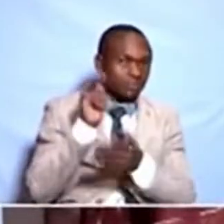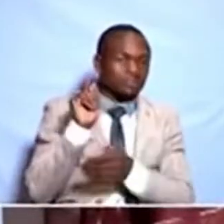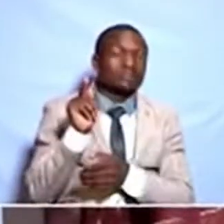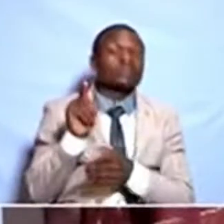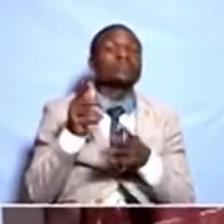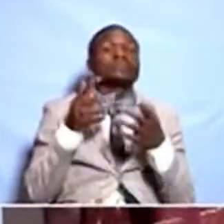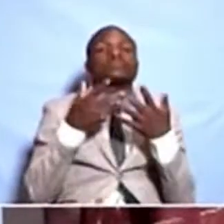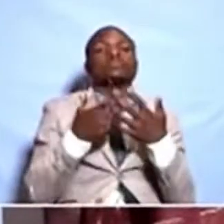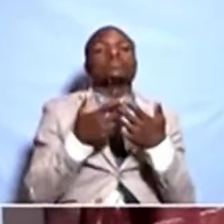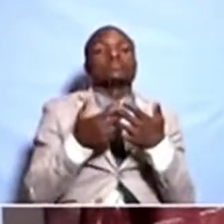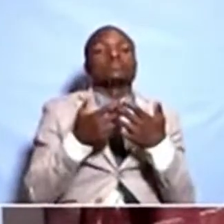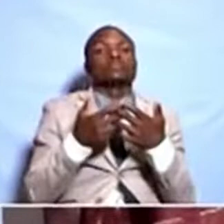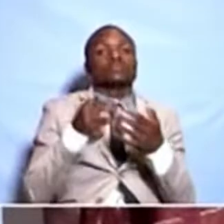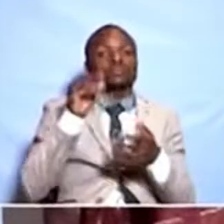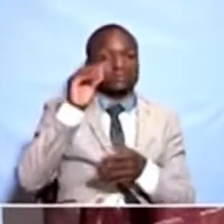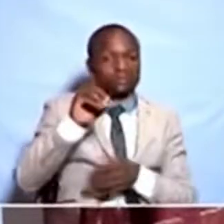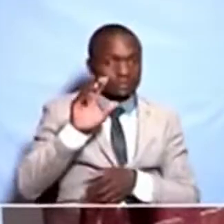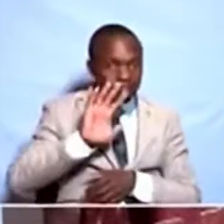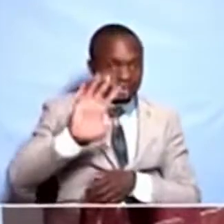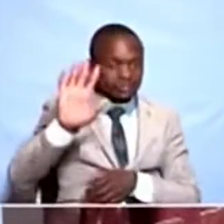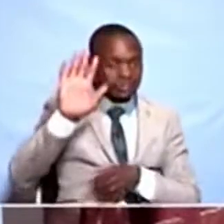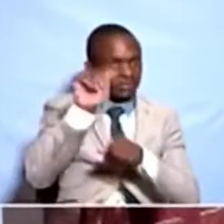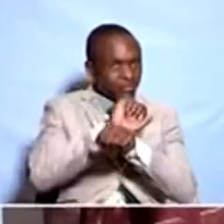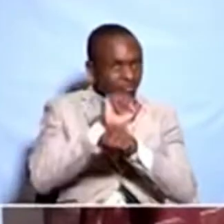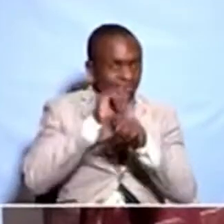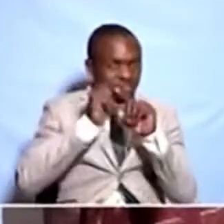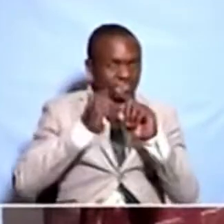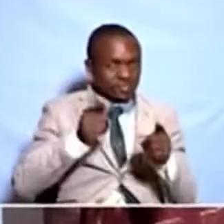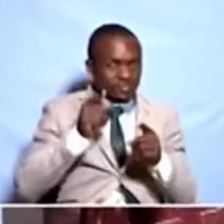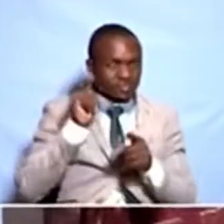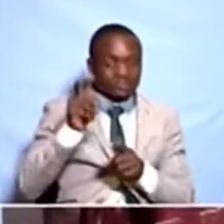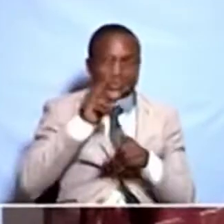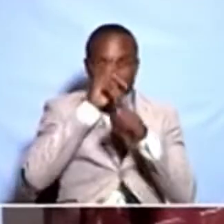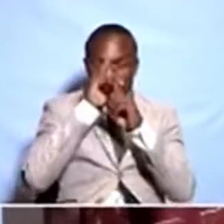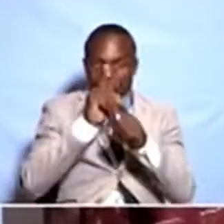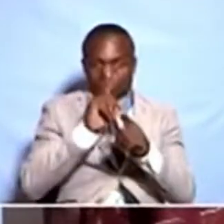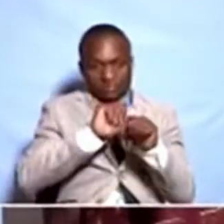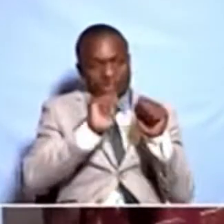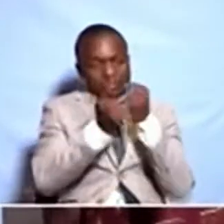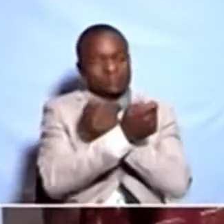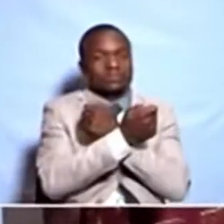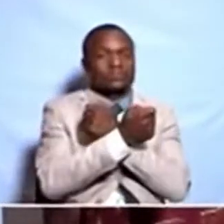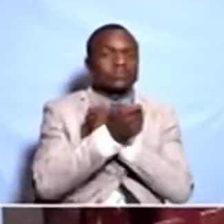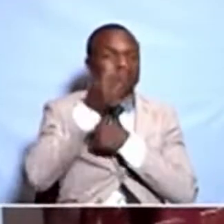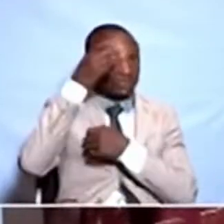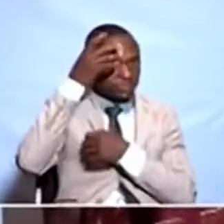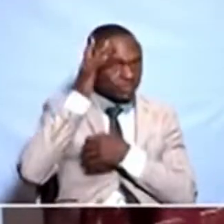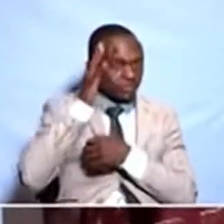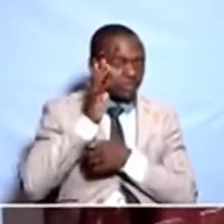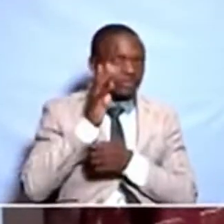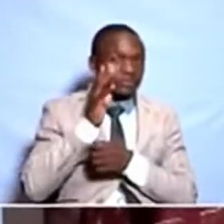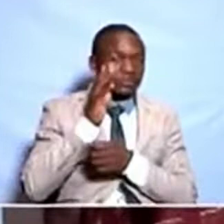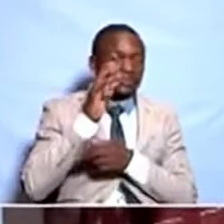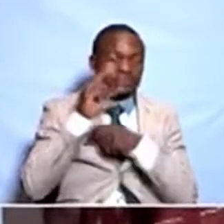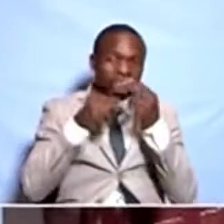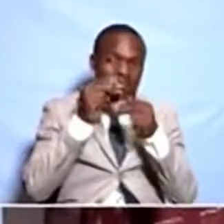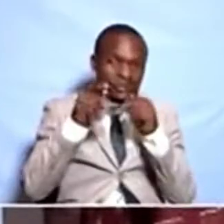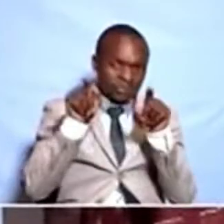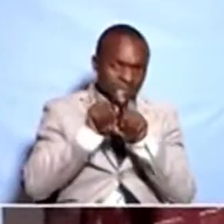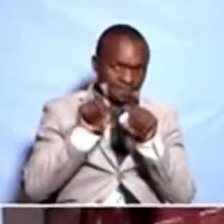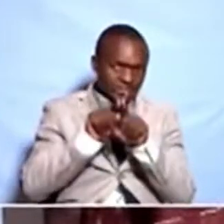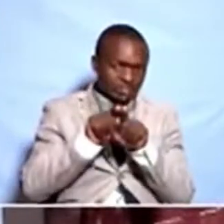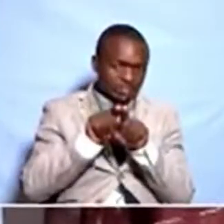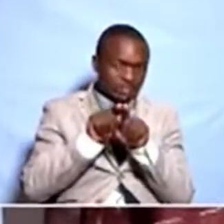that you have put in your vehicle. But assuming you've just decided to change color, yes, even that change of color must